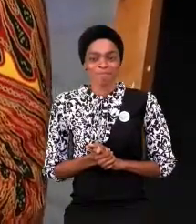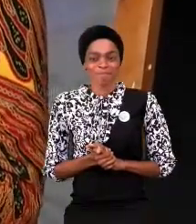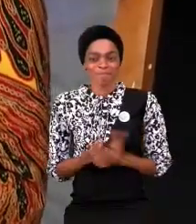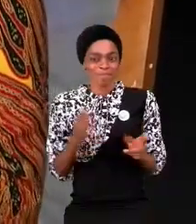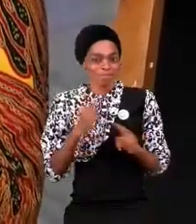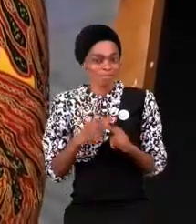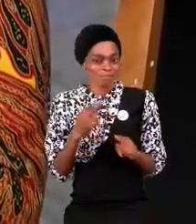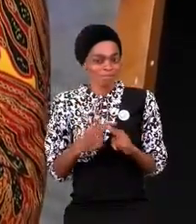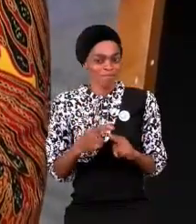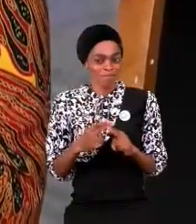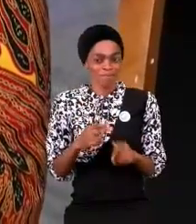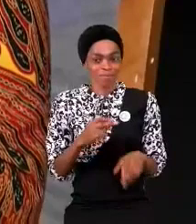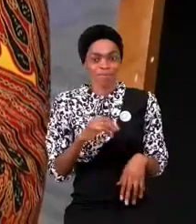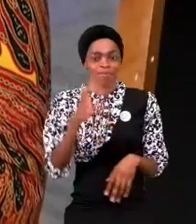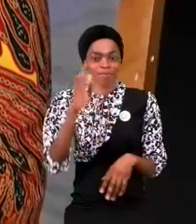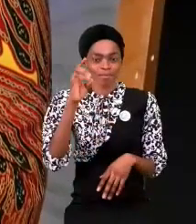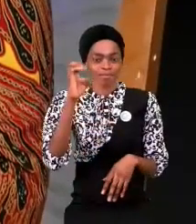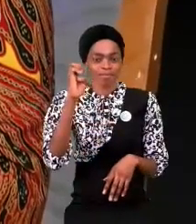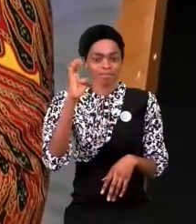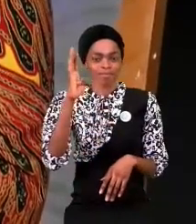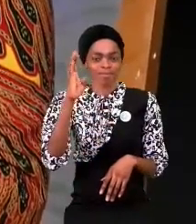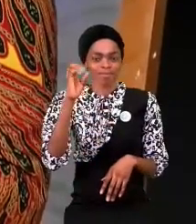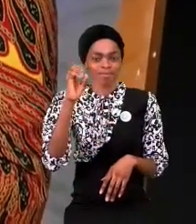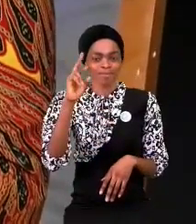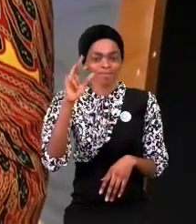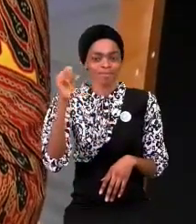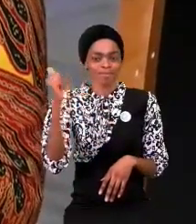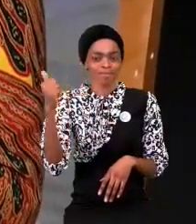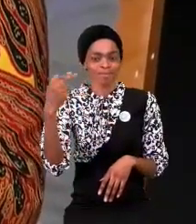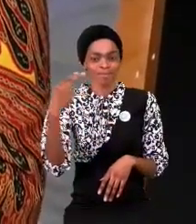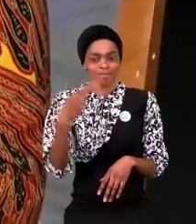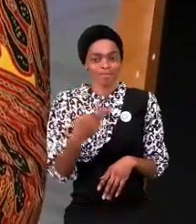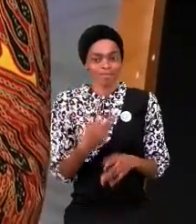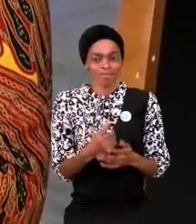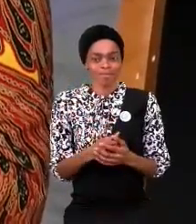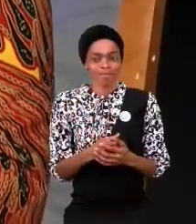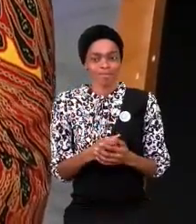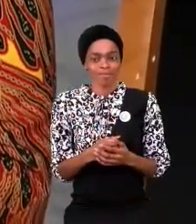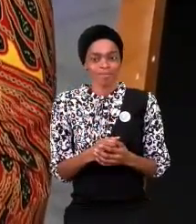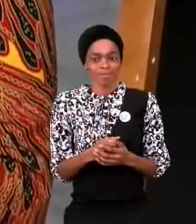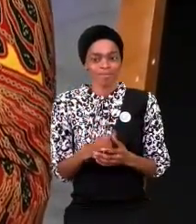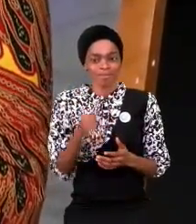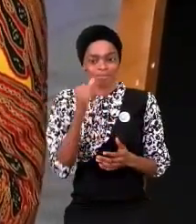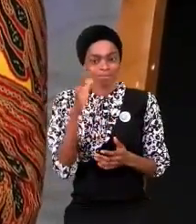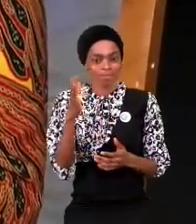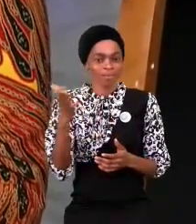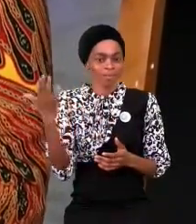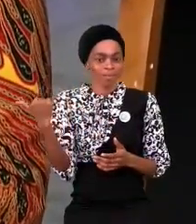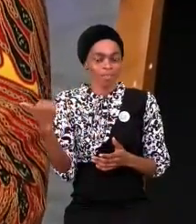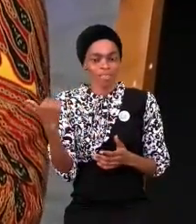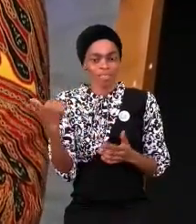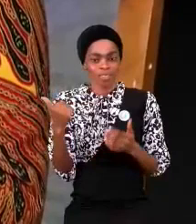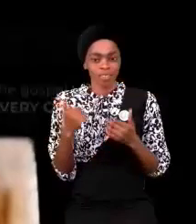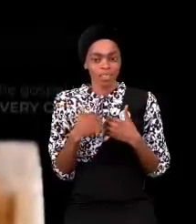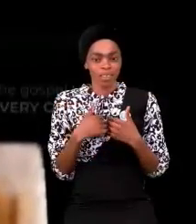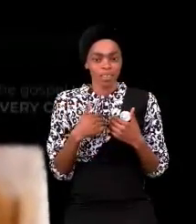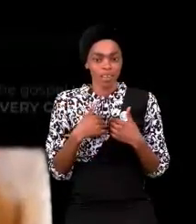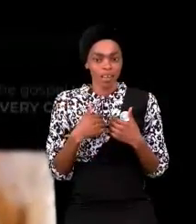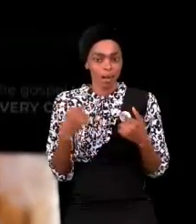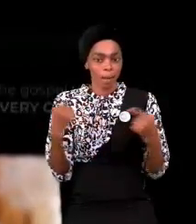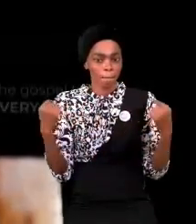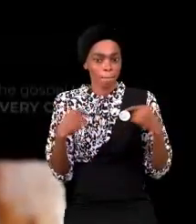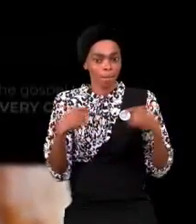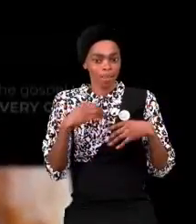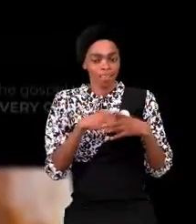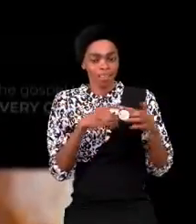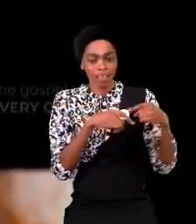I was having pains in my heart, over 21 years. So